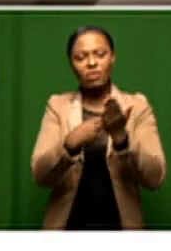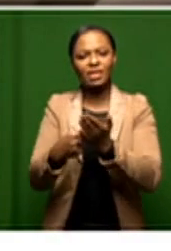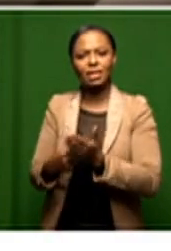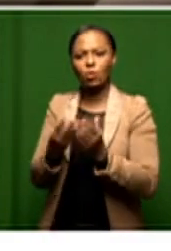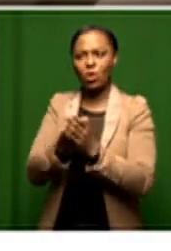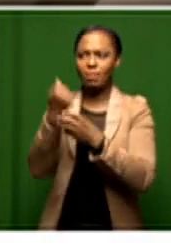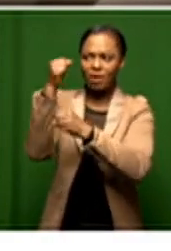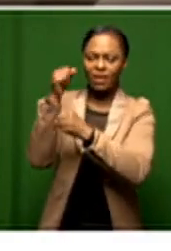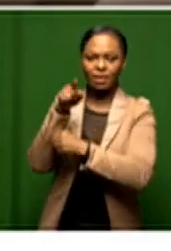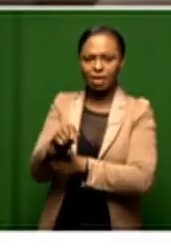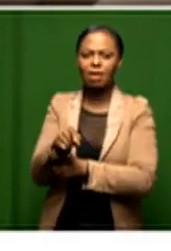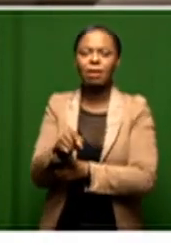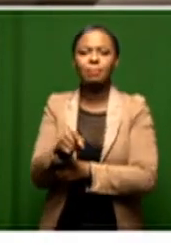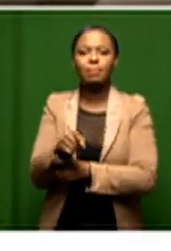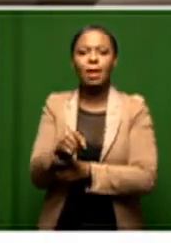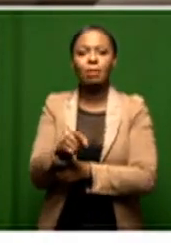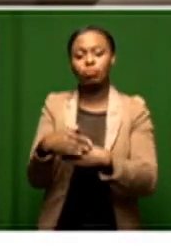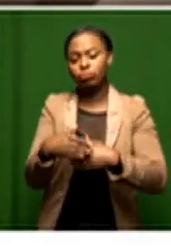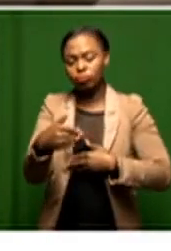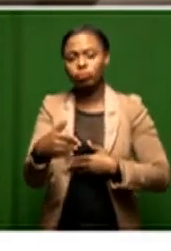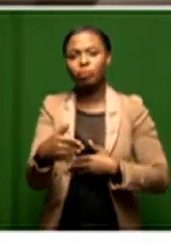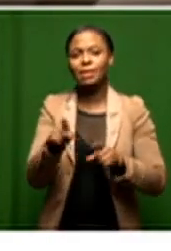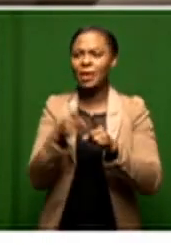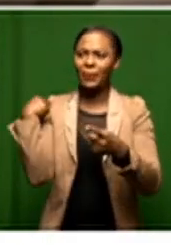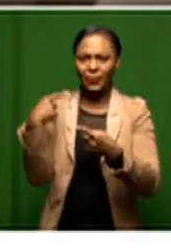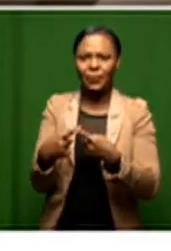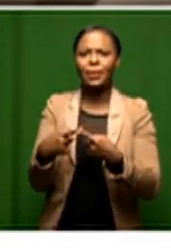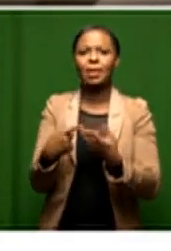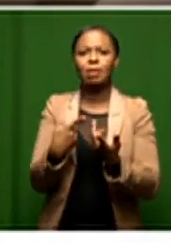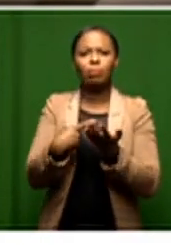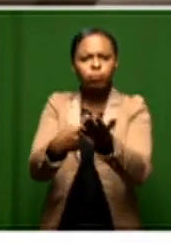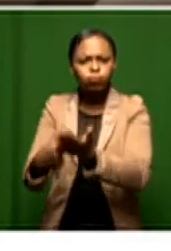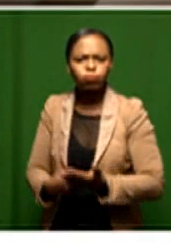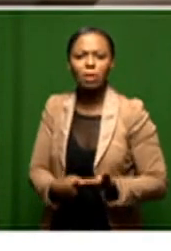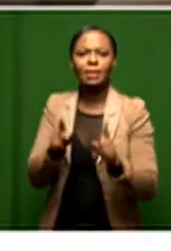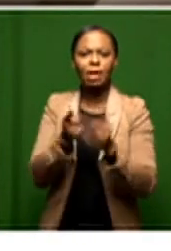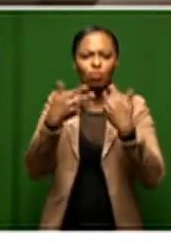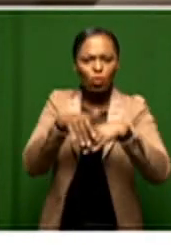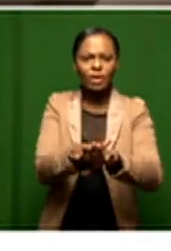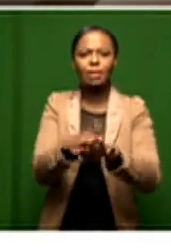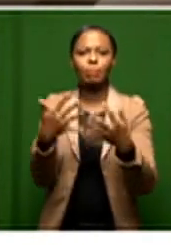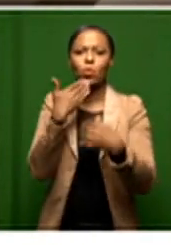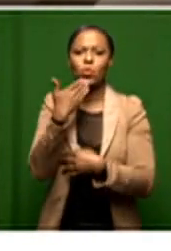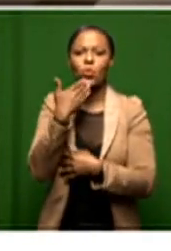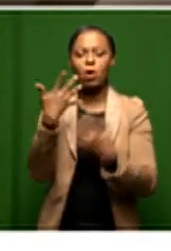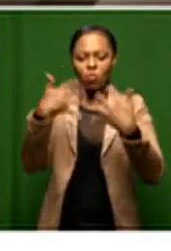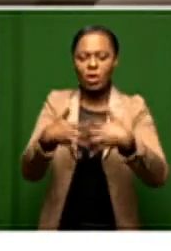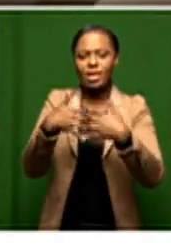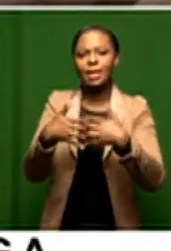with the manufacturers over time, this is now being centrally procured and coordinated by the Minister of